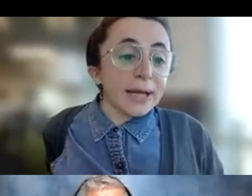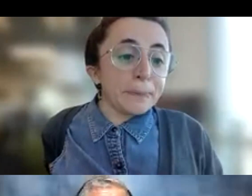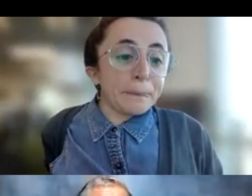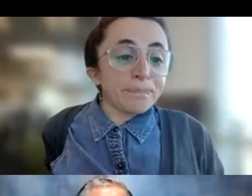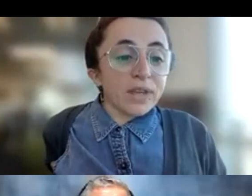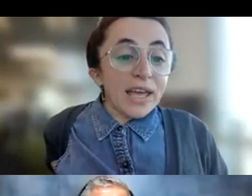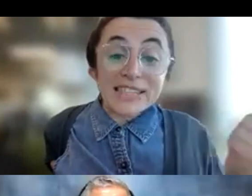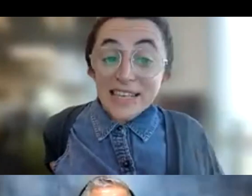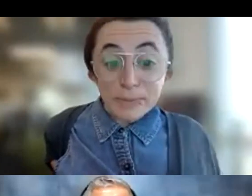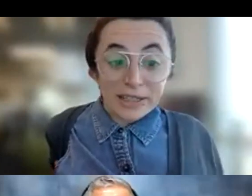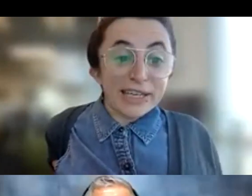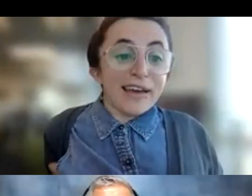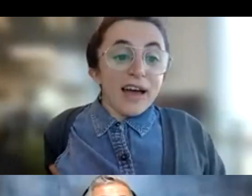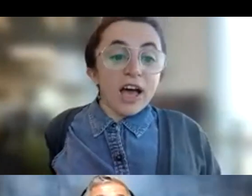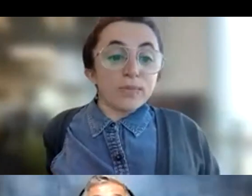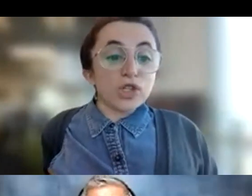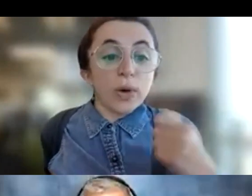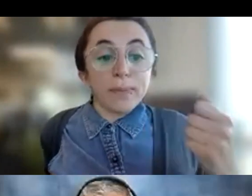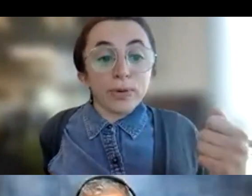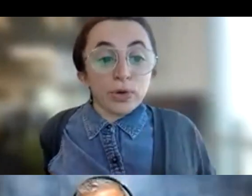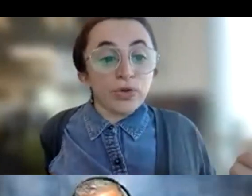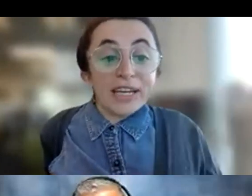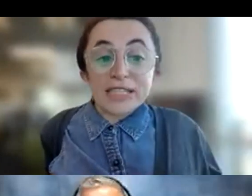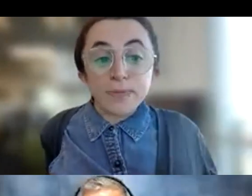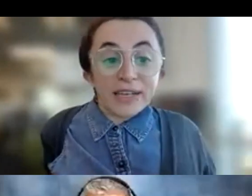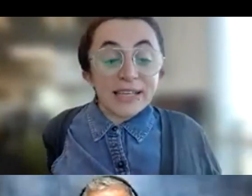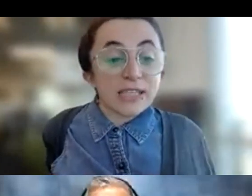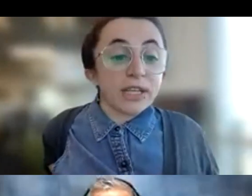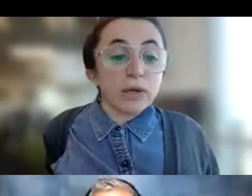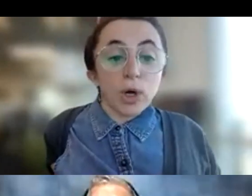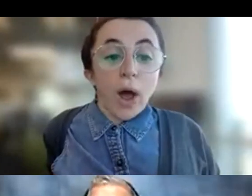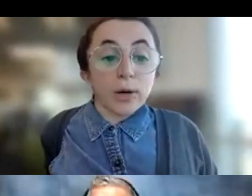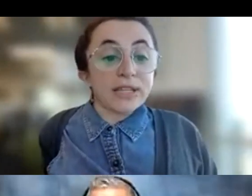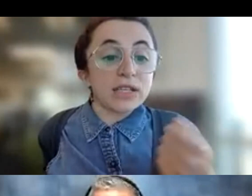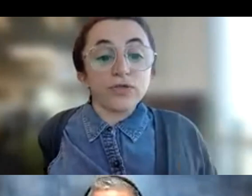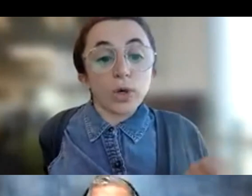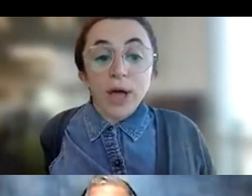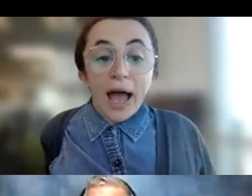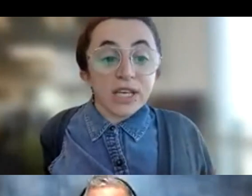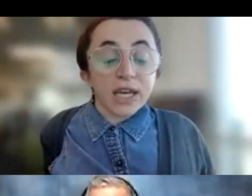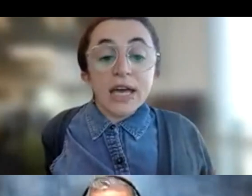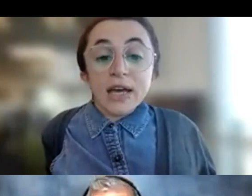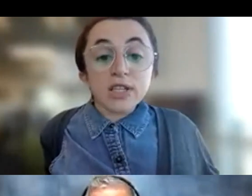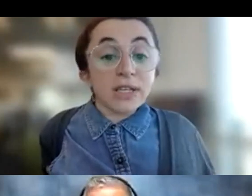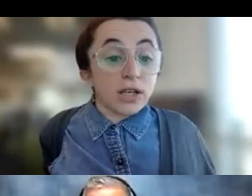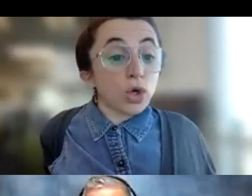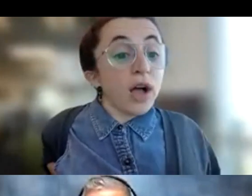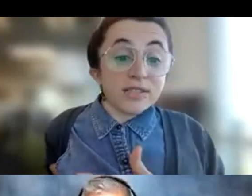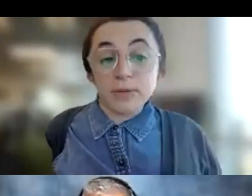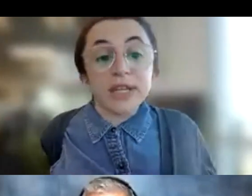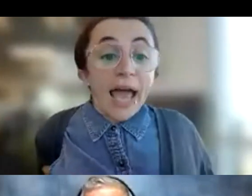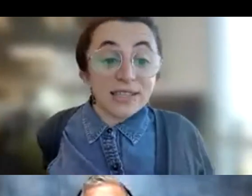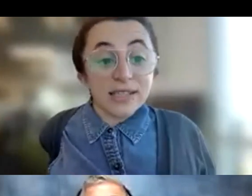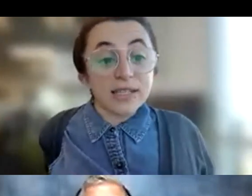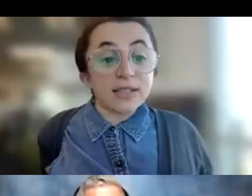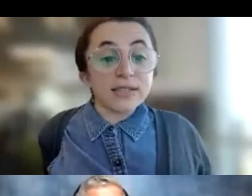slide. Accessibility. So improve and expand accessibility requirements in affordable housing to meet